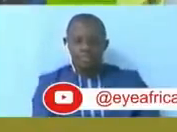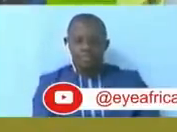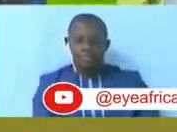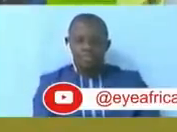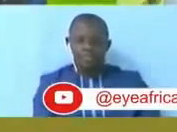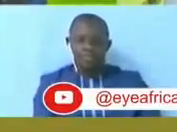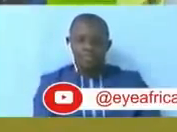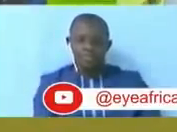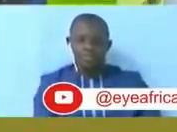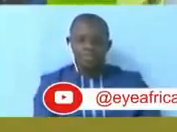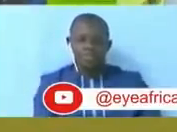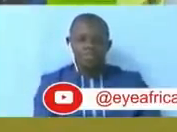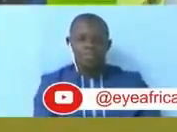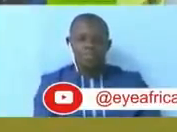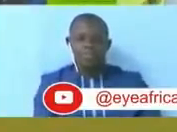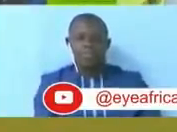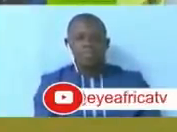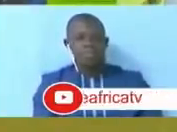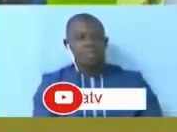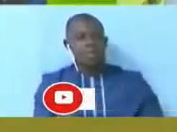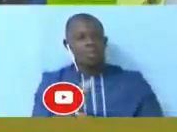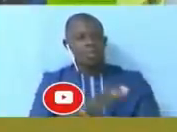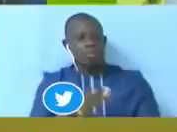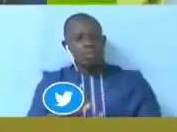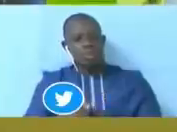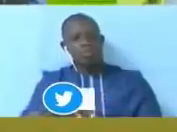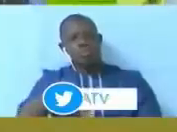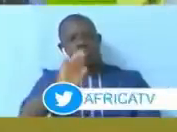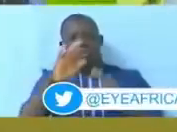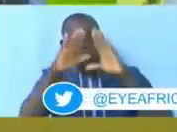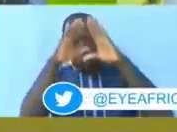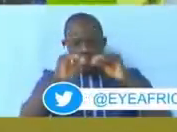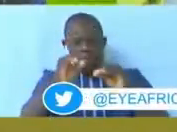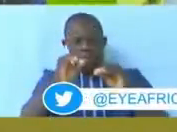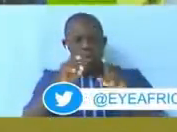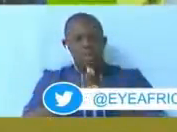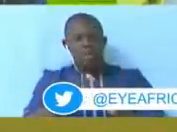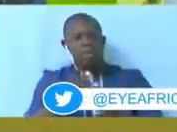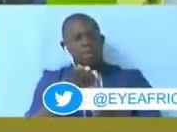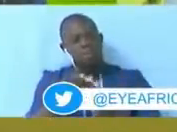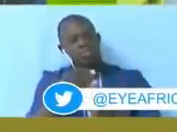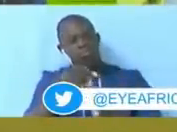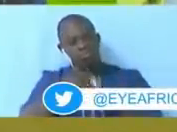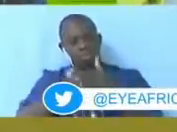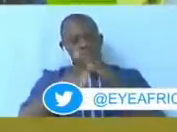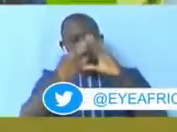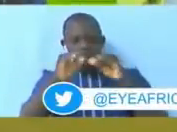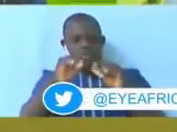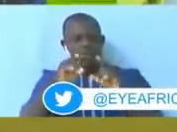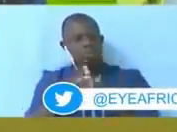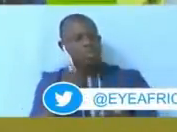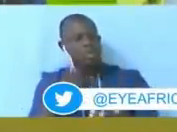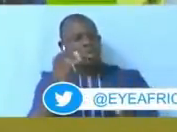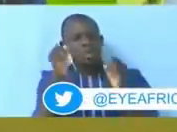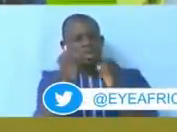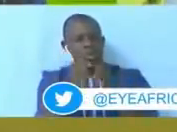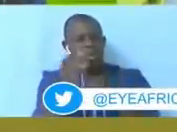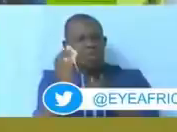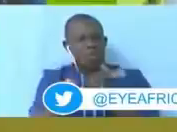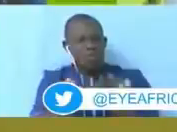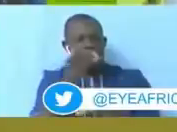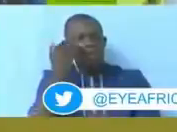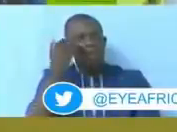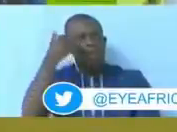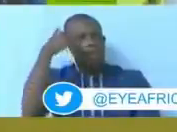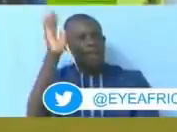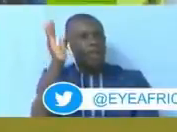As a matter of fact, when I went to office, this was on a Saturday, I forgot about doctor's issue. Ko nyinku keta nyinsu samo keta ku lunde me alon ka